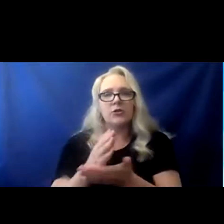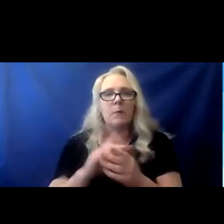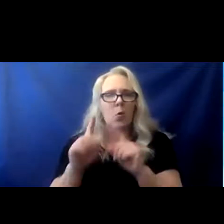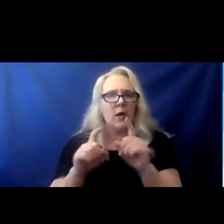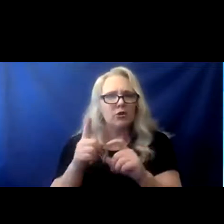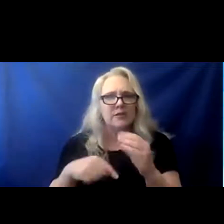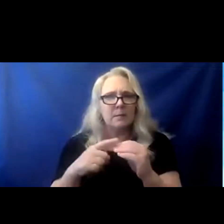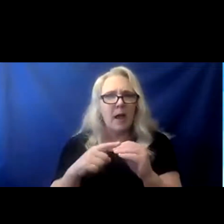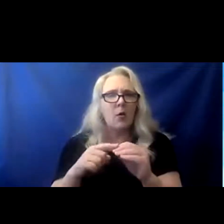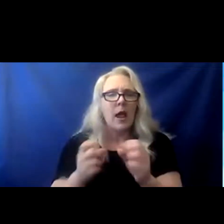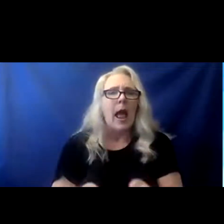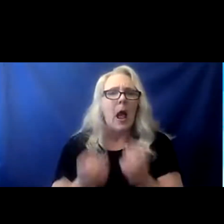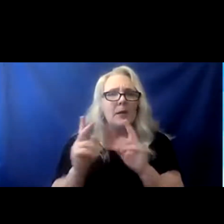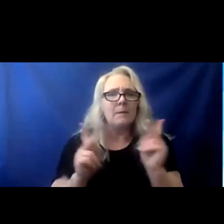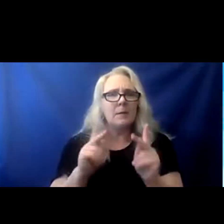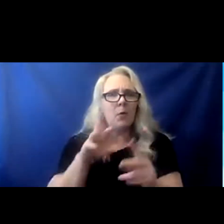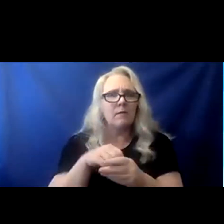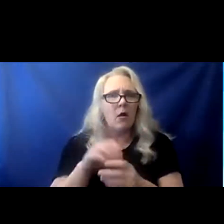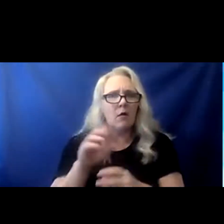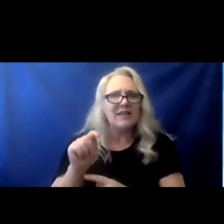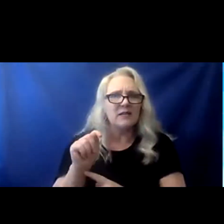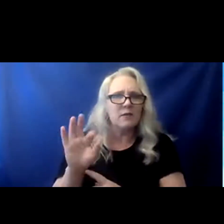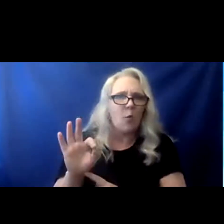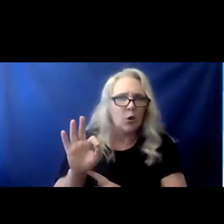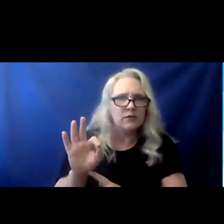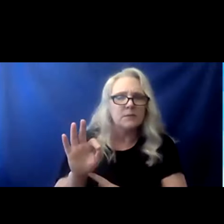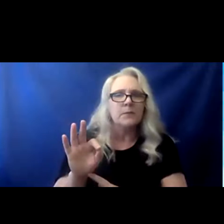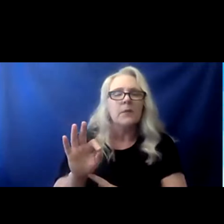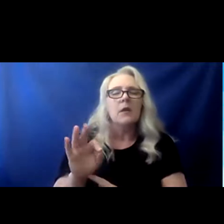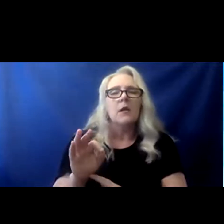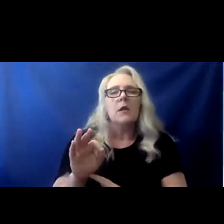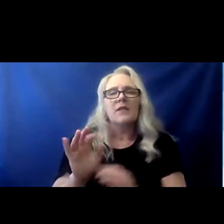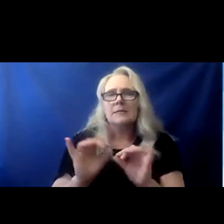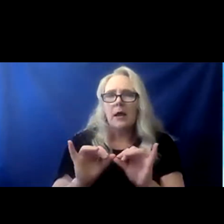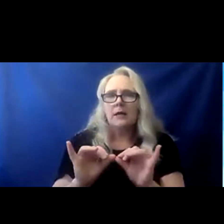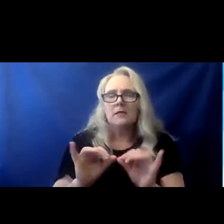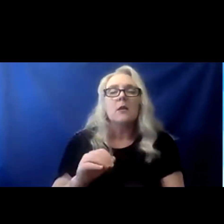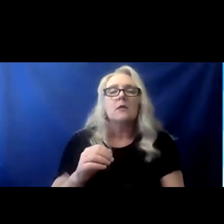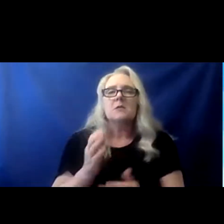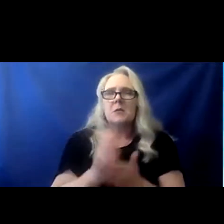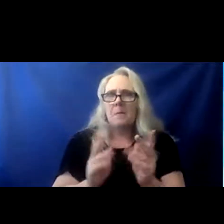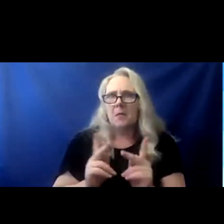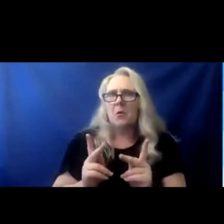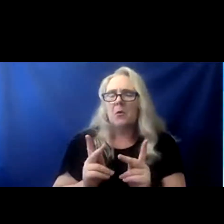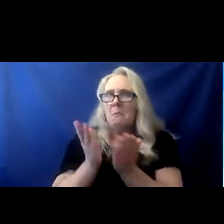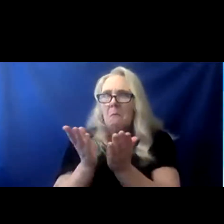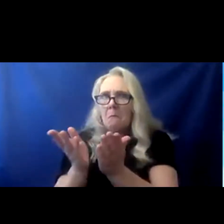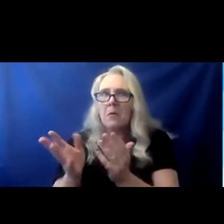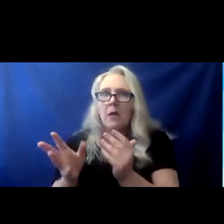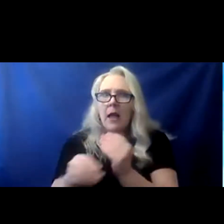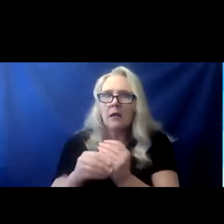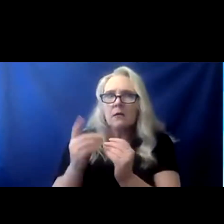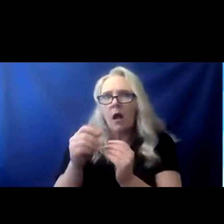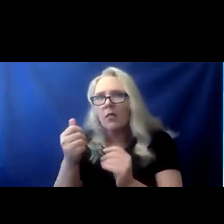the task force, and some of the master plan SAC members have suggested an addition of another member, and so that's under consideration as